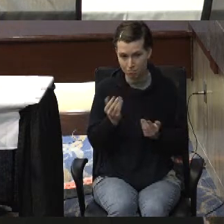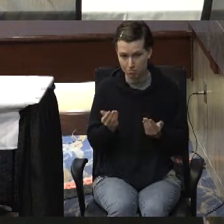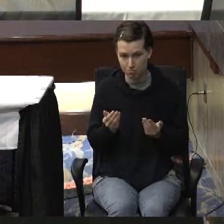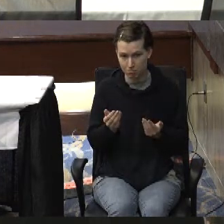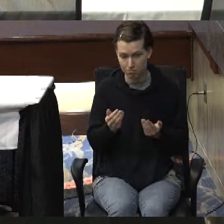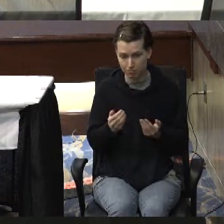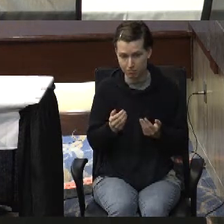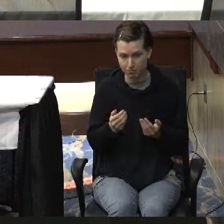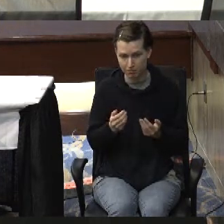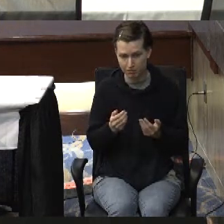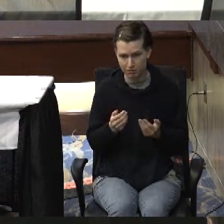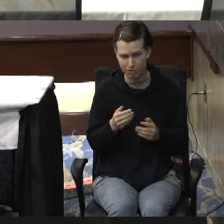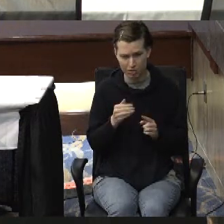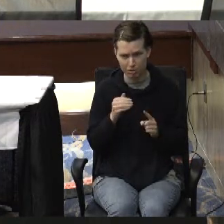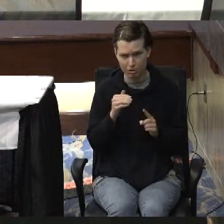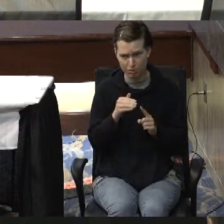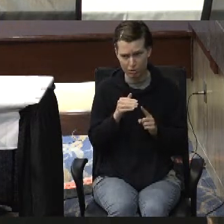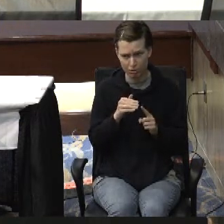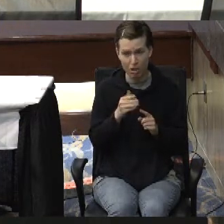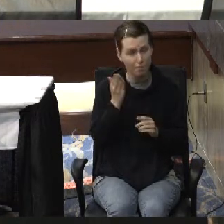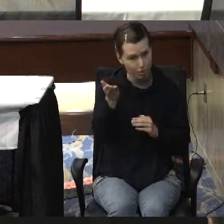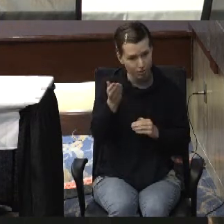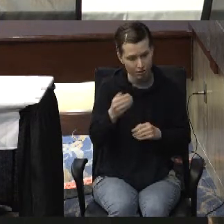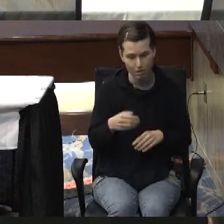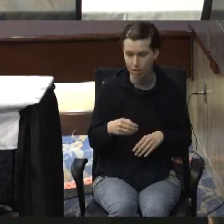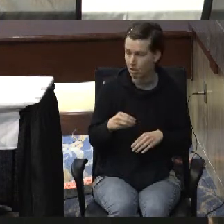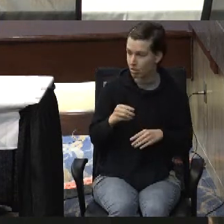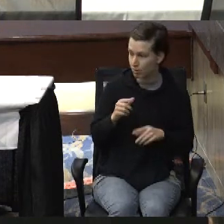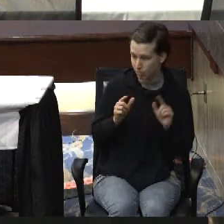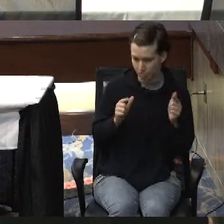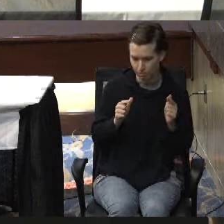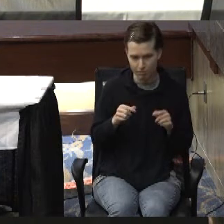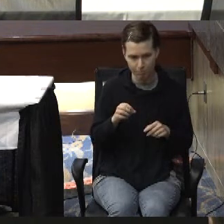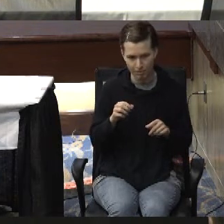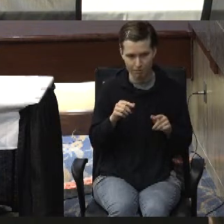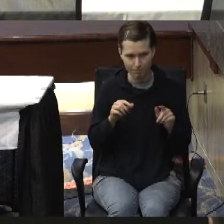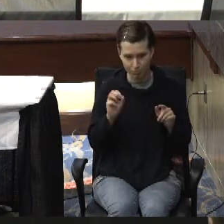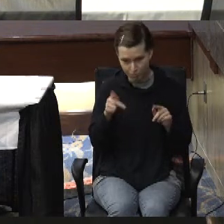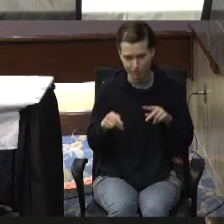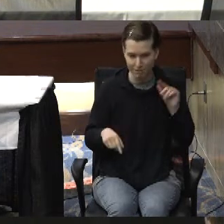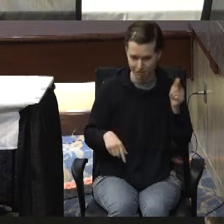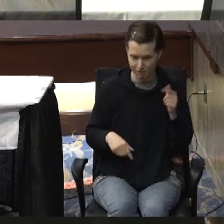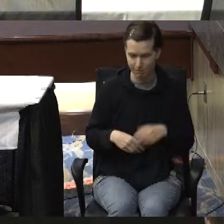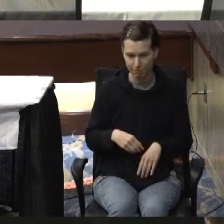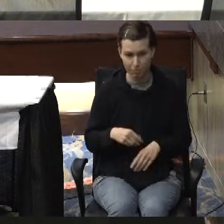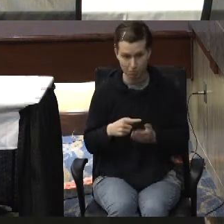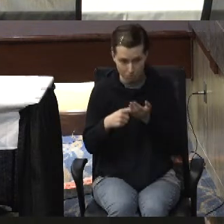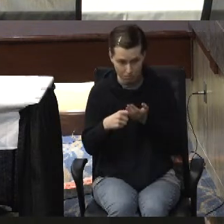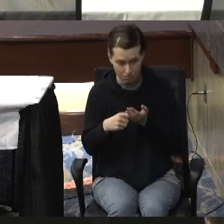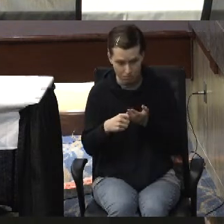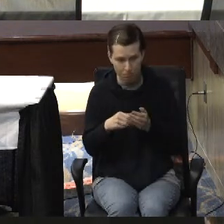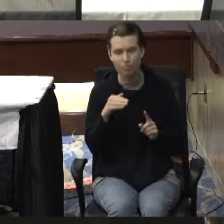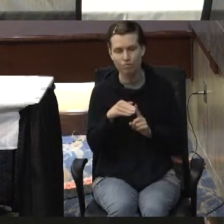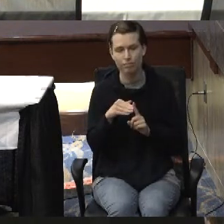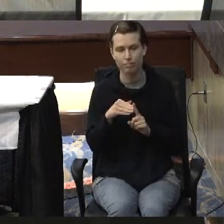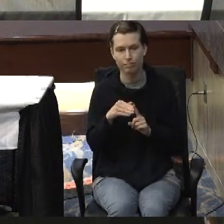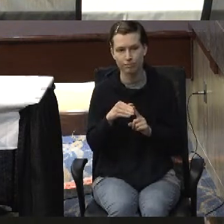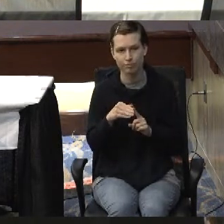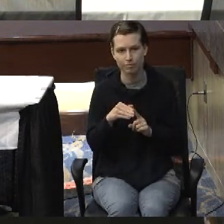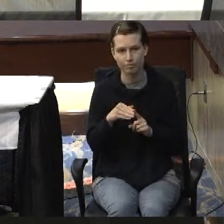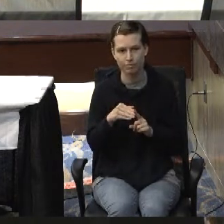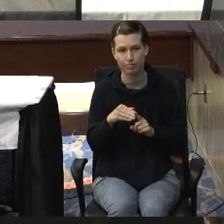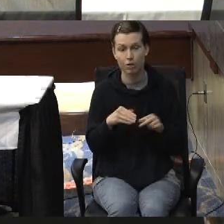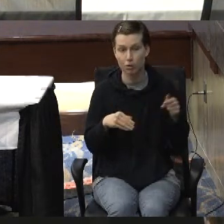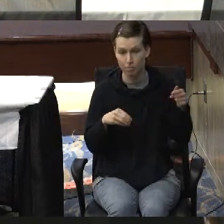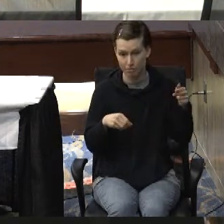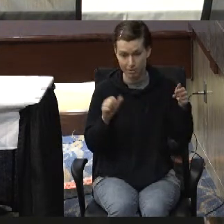Is there a motion on this item? I'll move for approval. Second. Any discussion? Please poll the council.